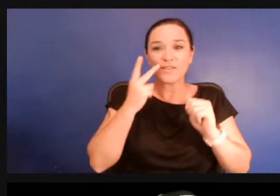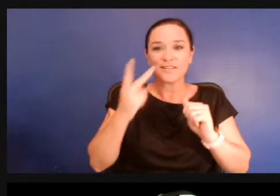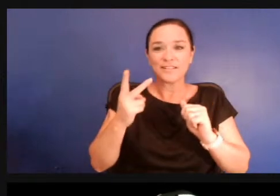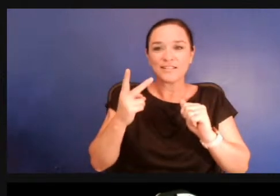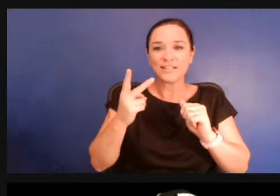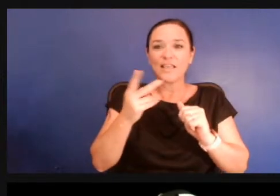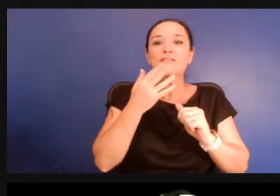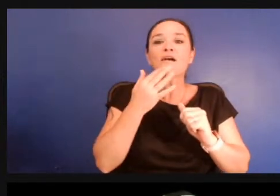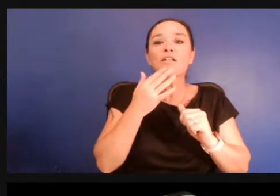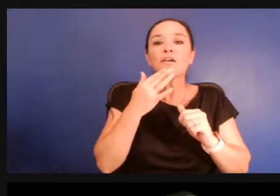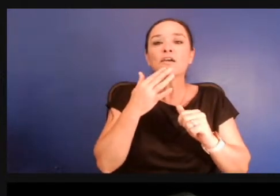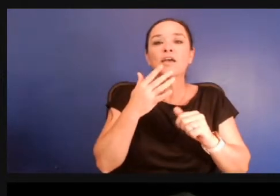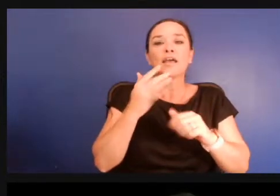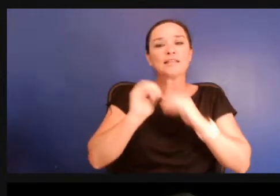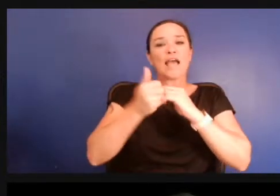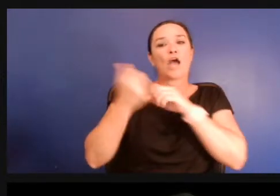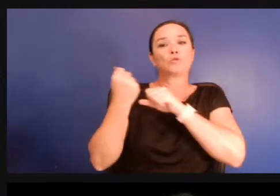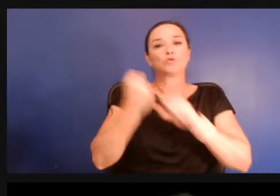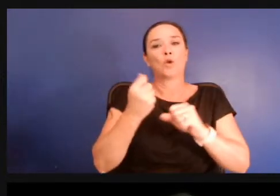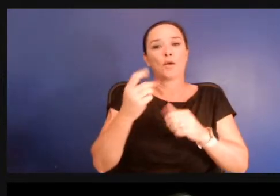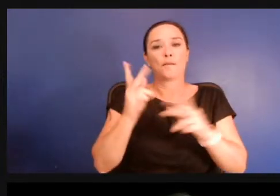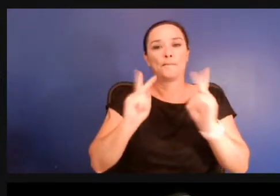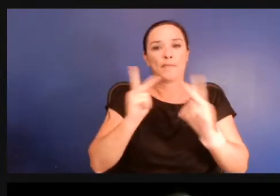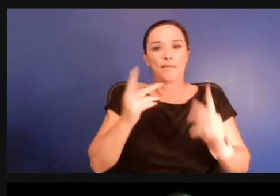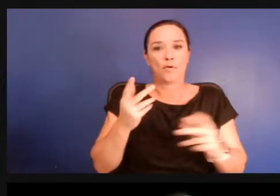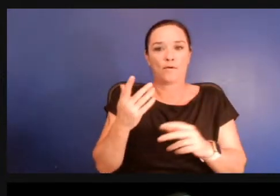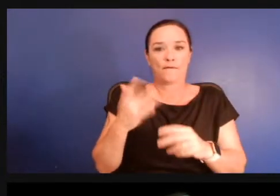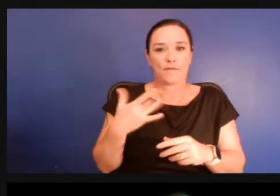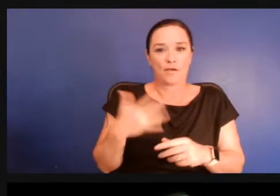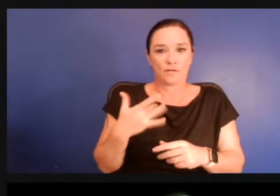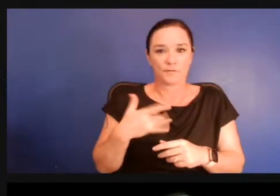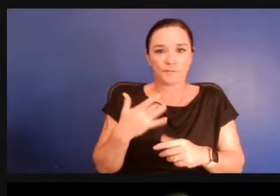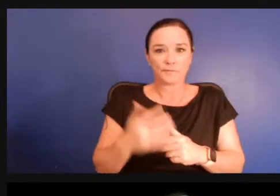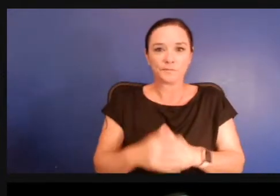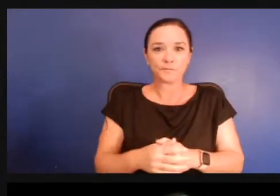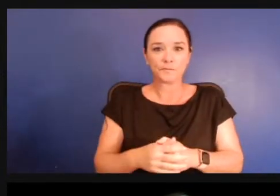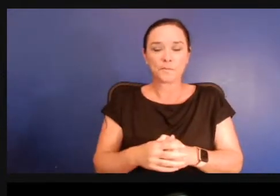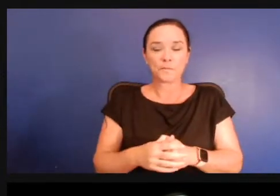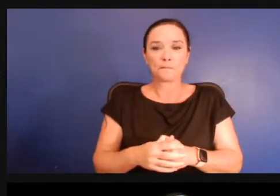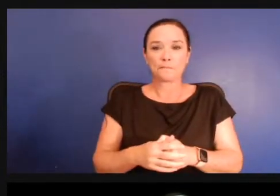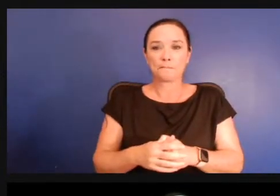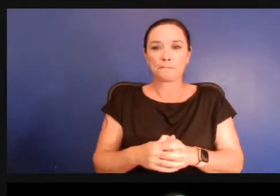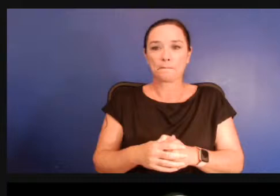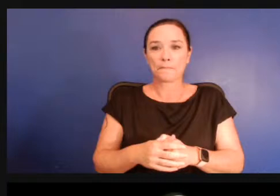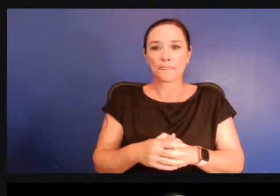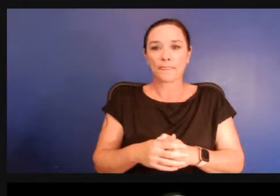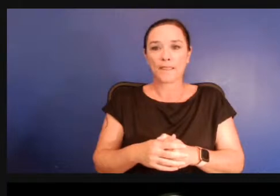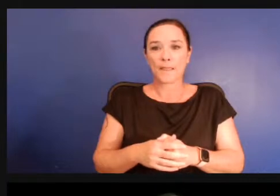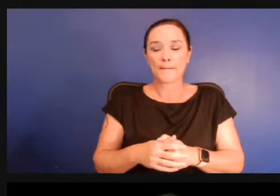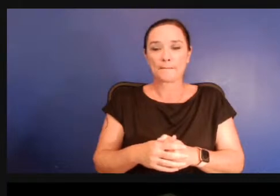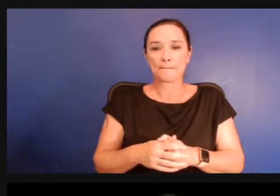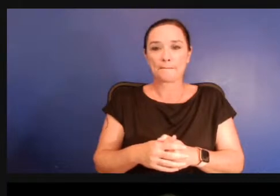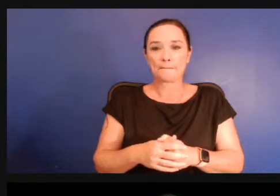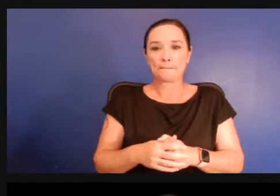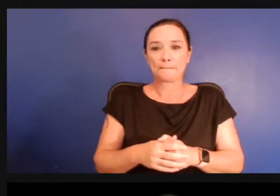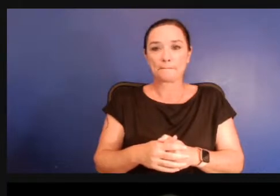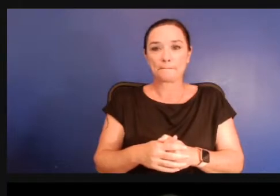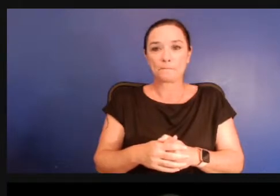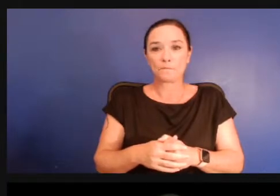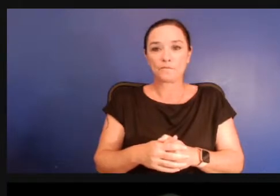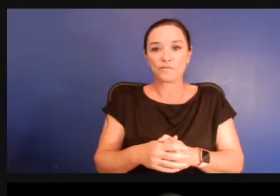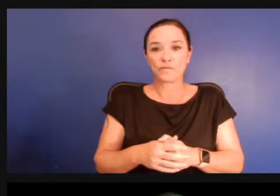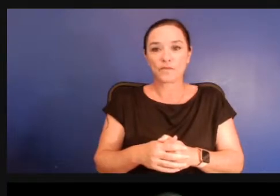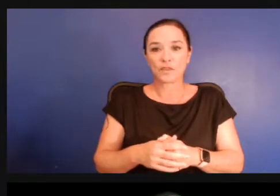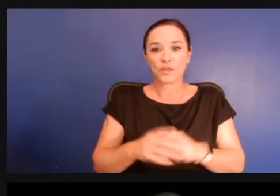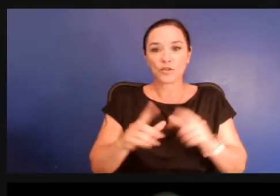intensity reported by the citizen who filled out this felt report. So we can actually zoom it